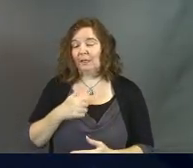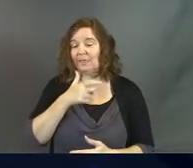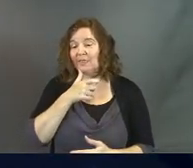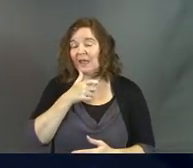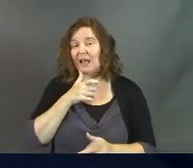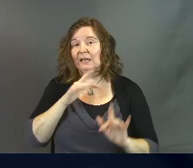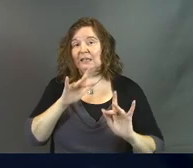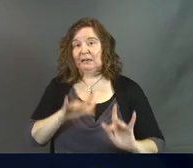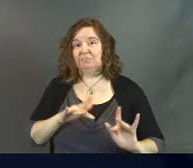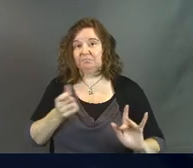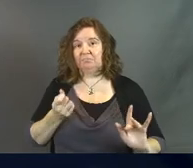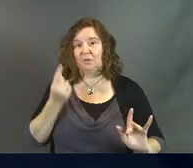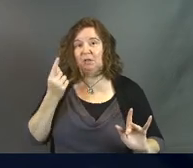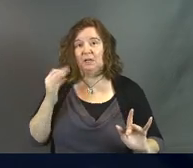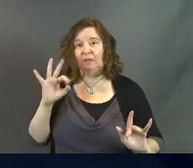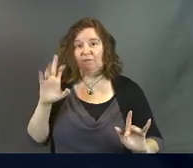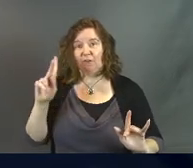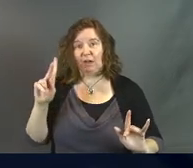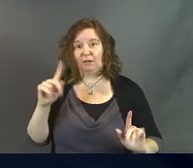that can empathize with Frank.